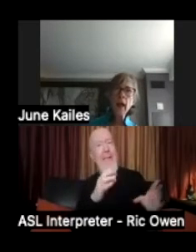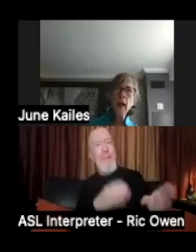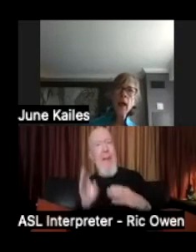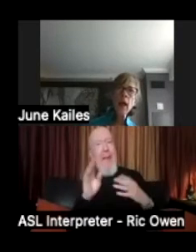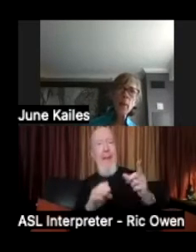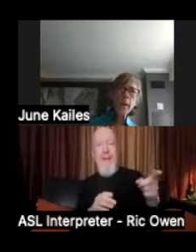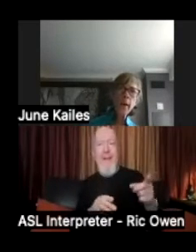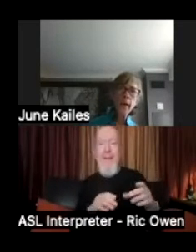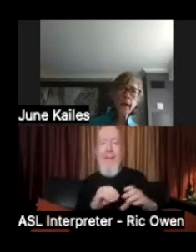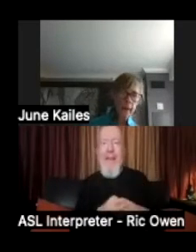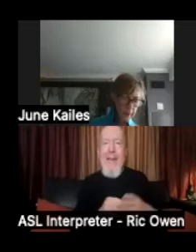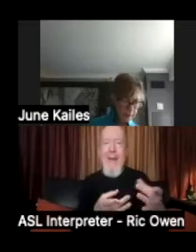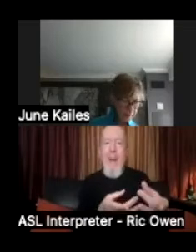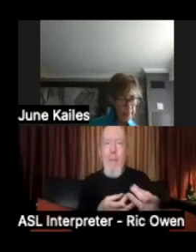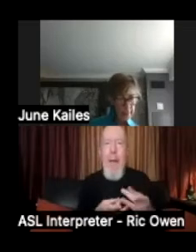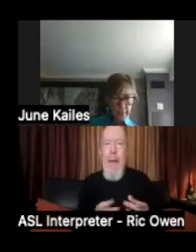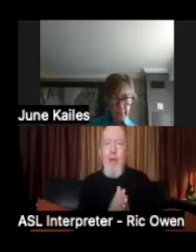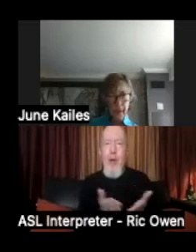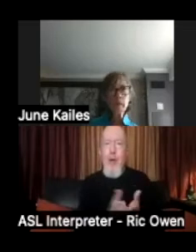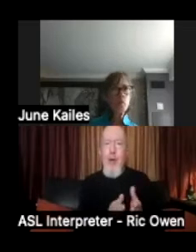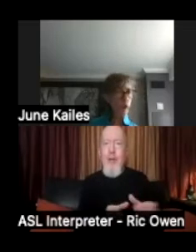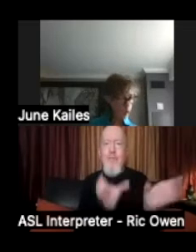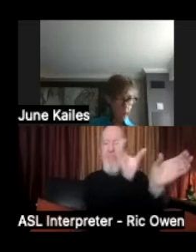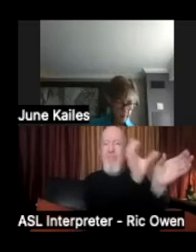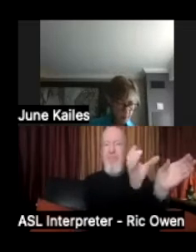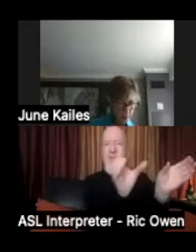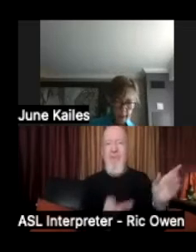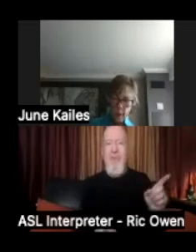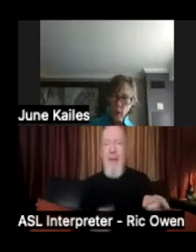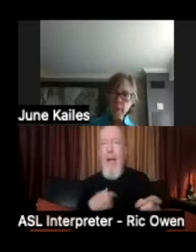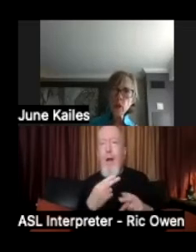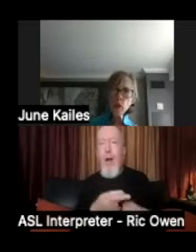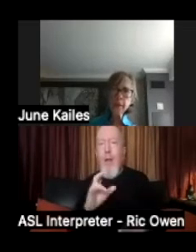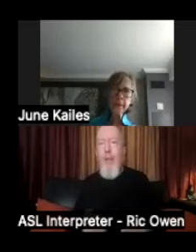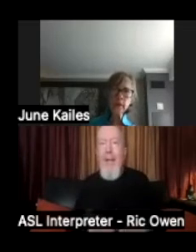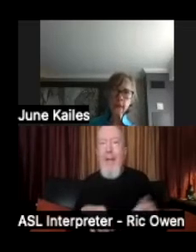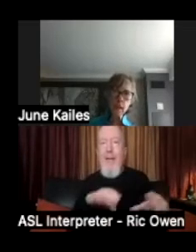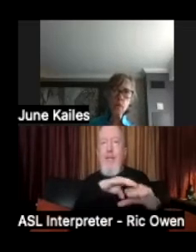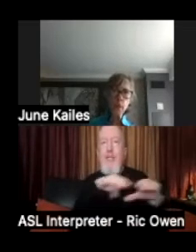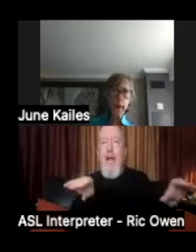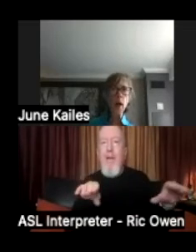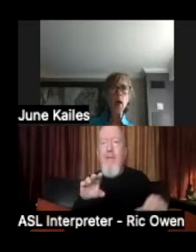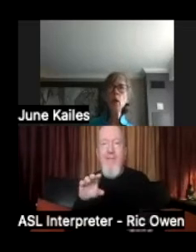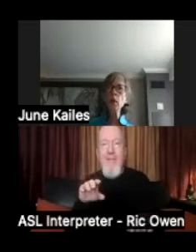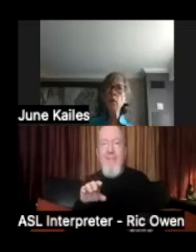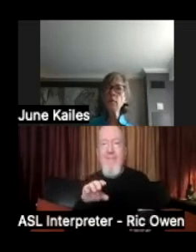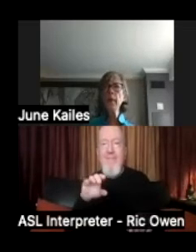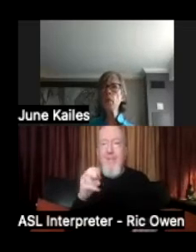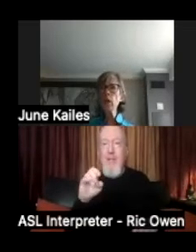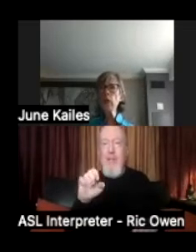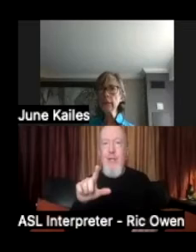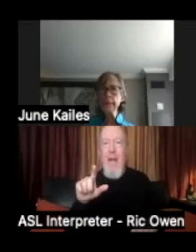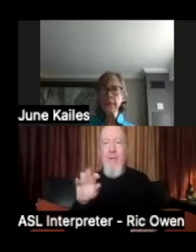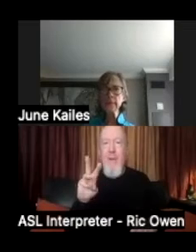say, well, that's the shelfware. And nobody looks at the shelfware